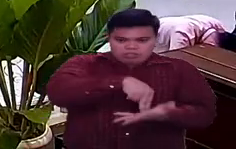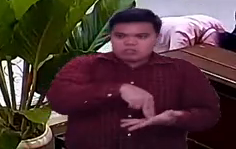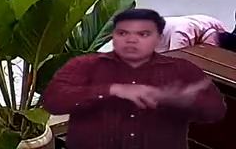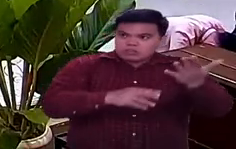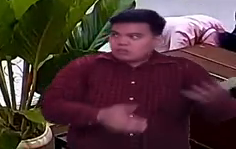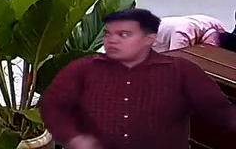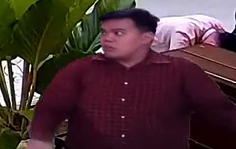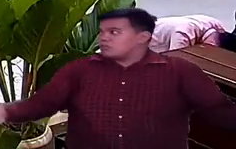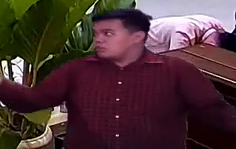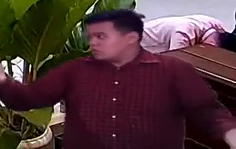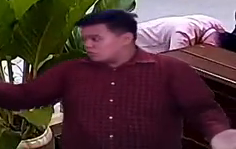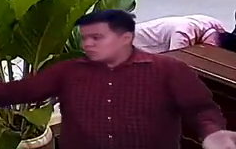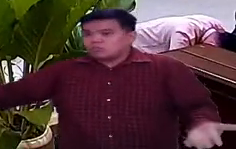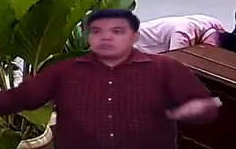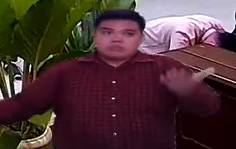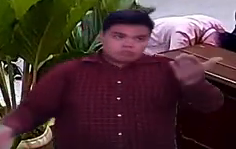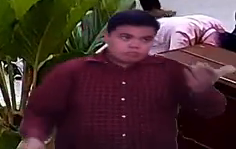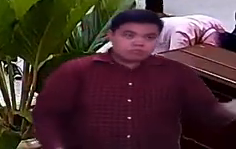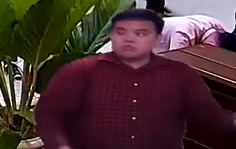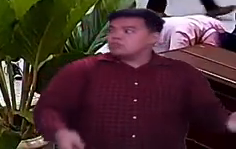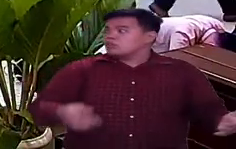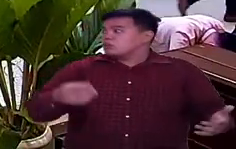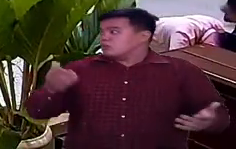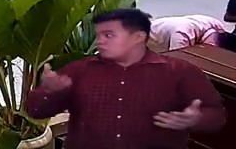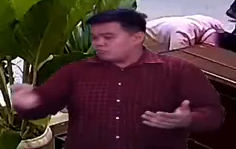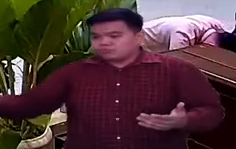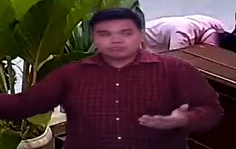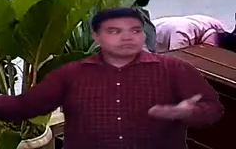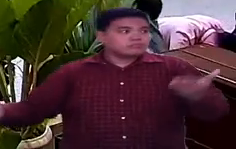the stage. You can come up here, brother. Para dili